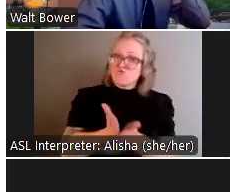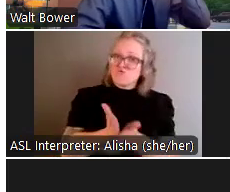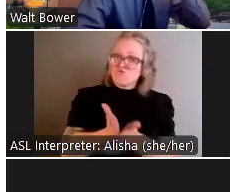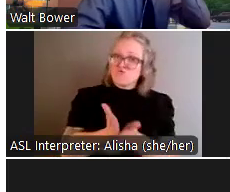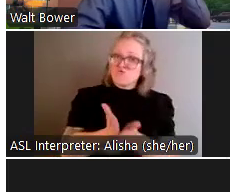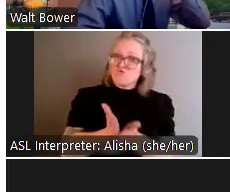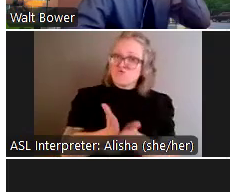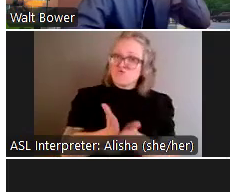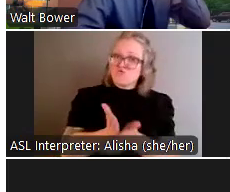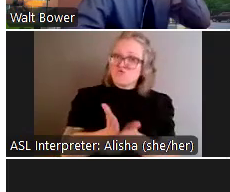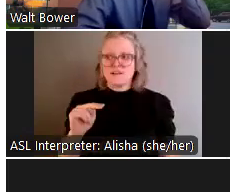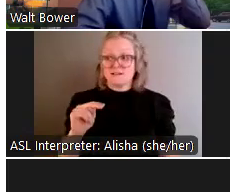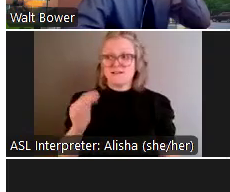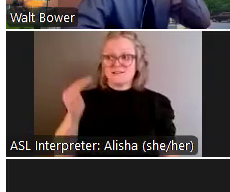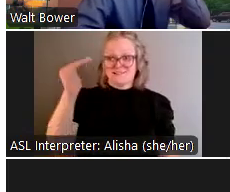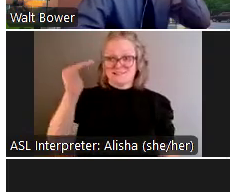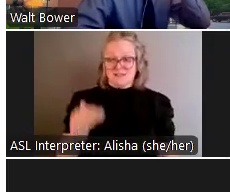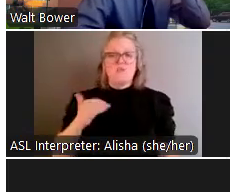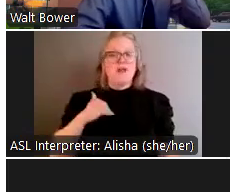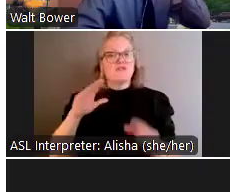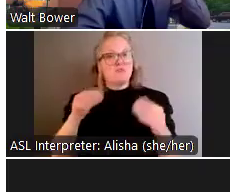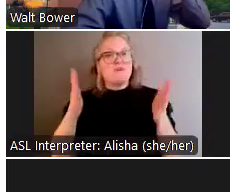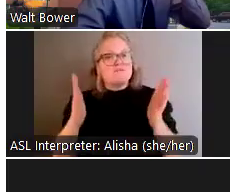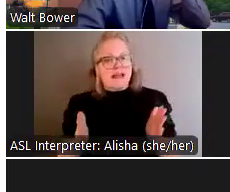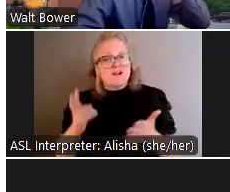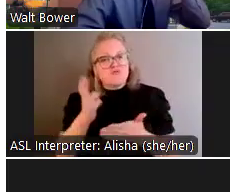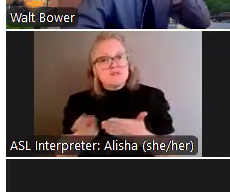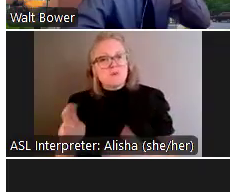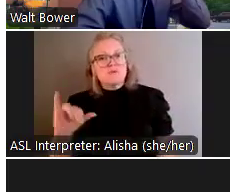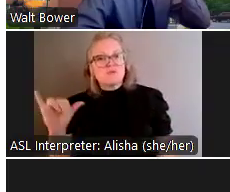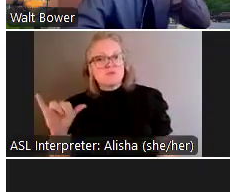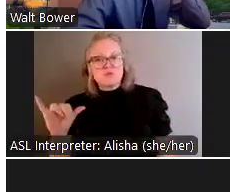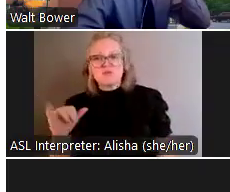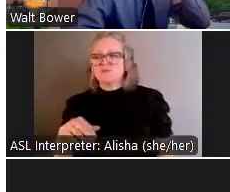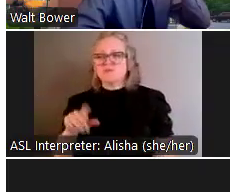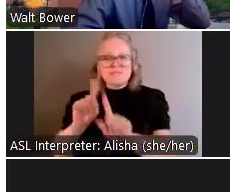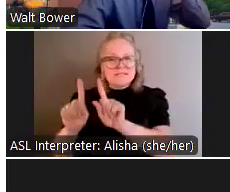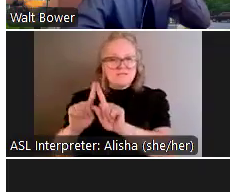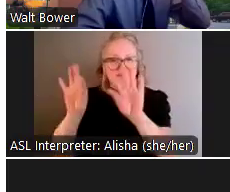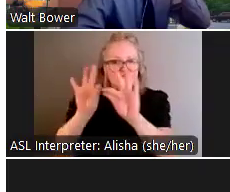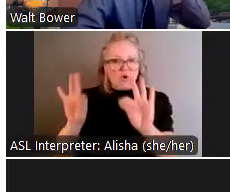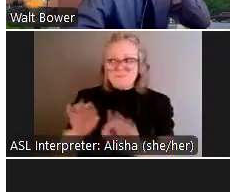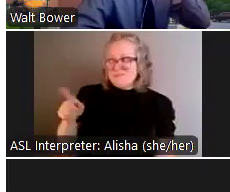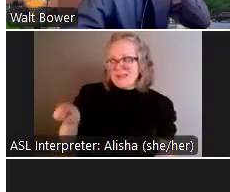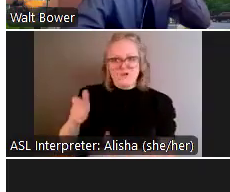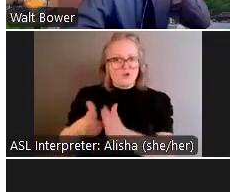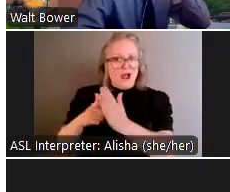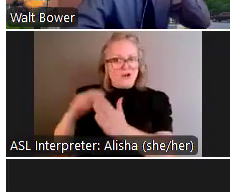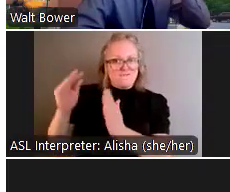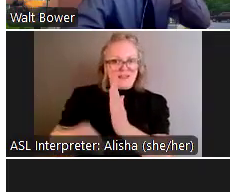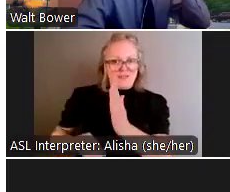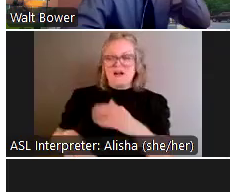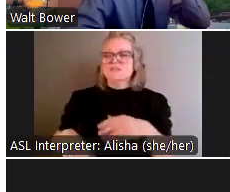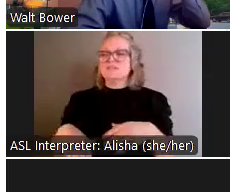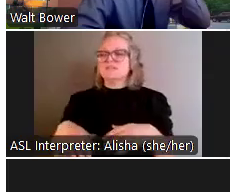do resources as well. So different forms that they're required to fill out,